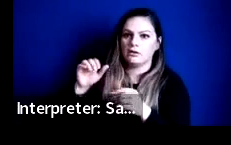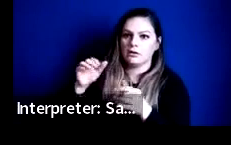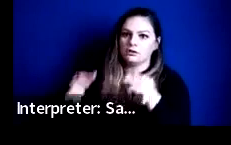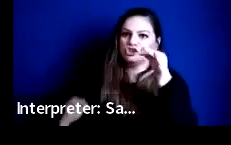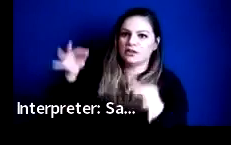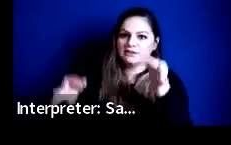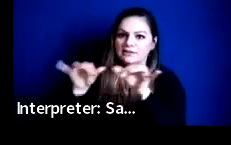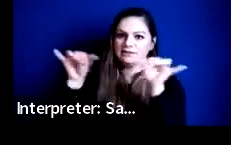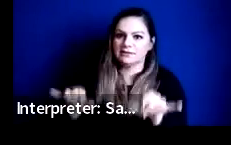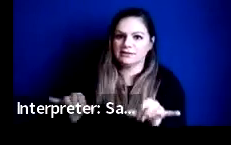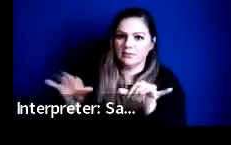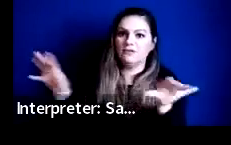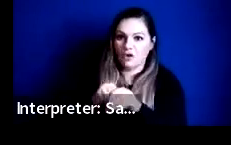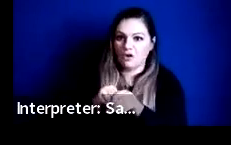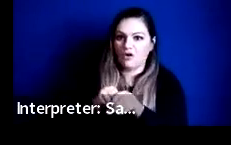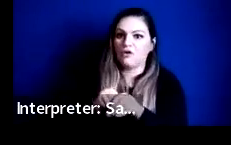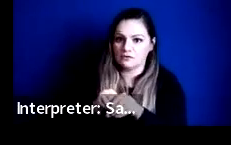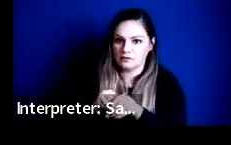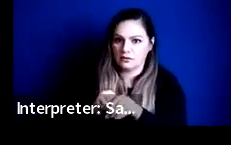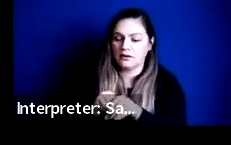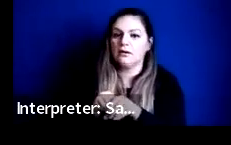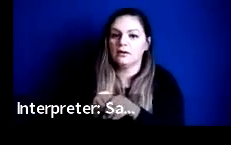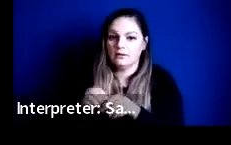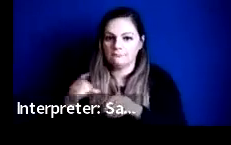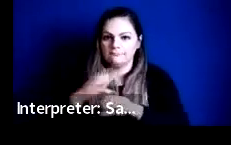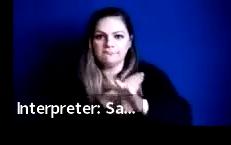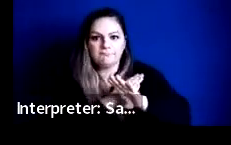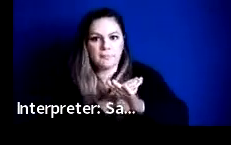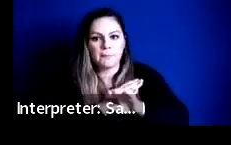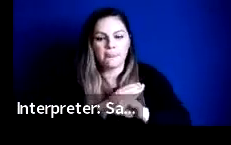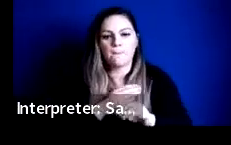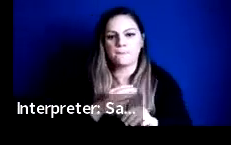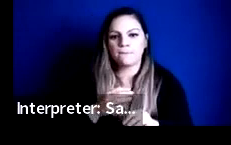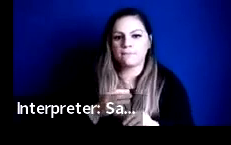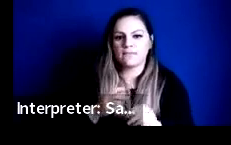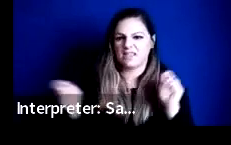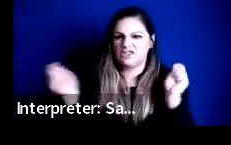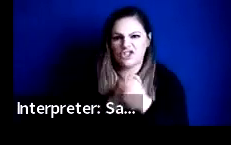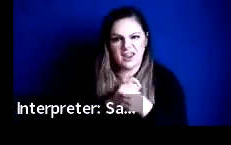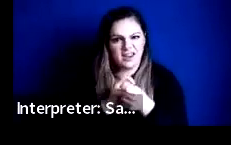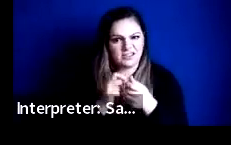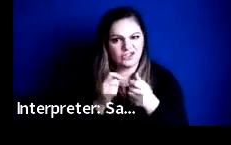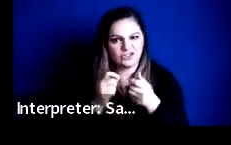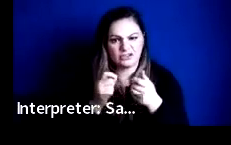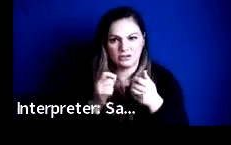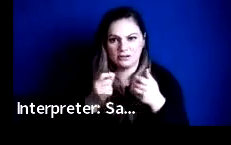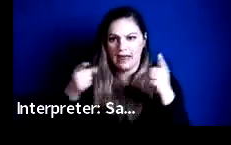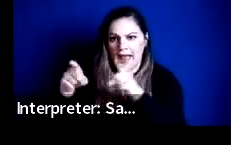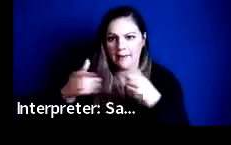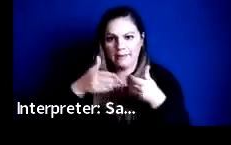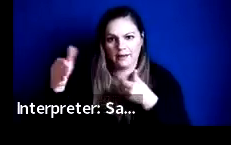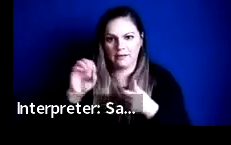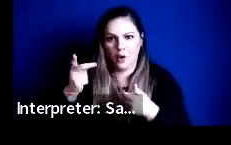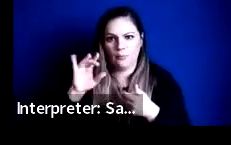of opioid addiction. When we think about social determinants of health, what that did to